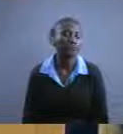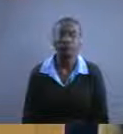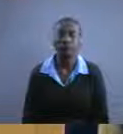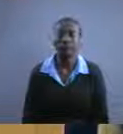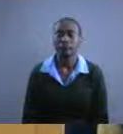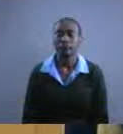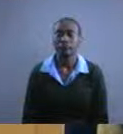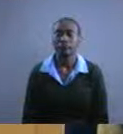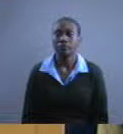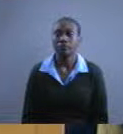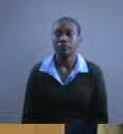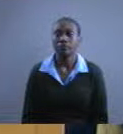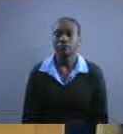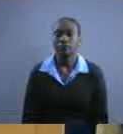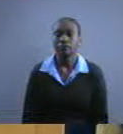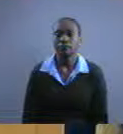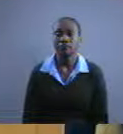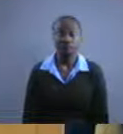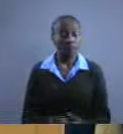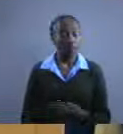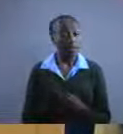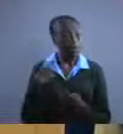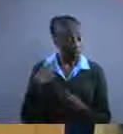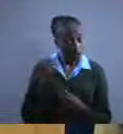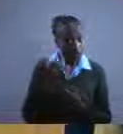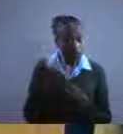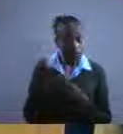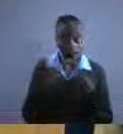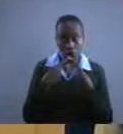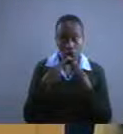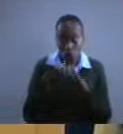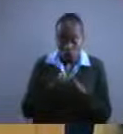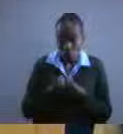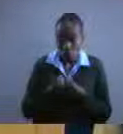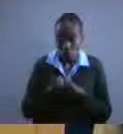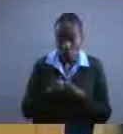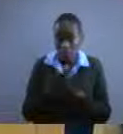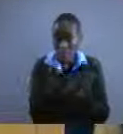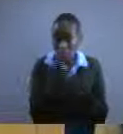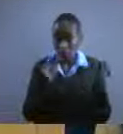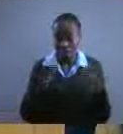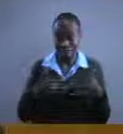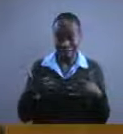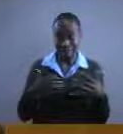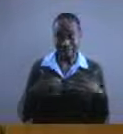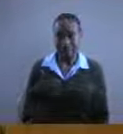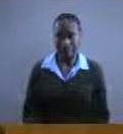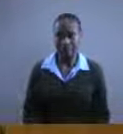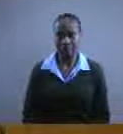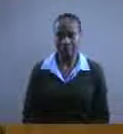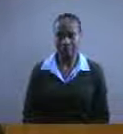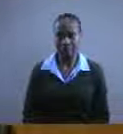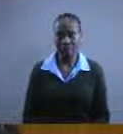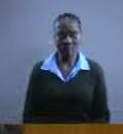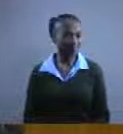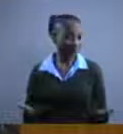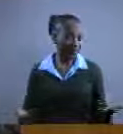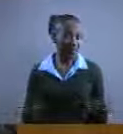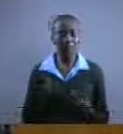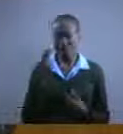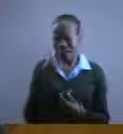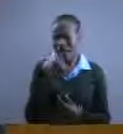Honourable Minister, are you going to allay the fears? Yes, certainly. I'm in a generous mood,